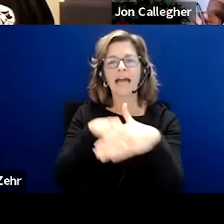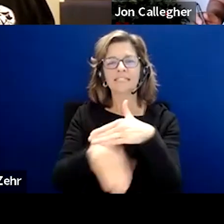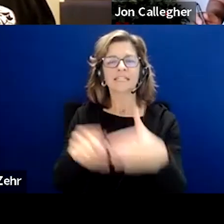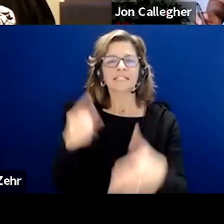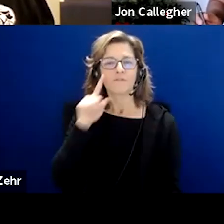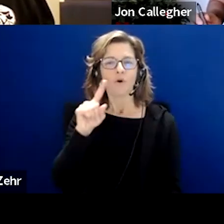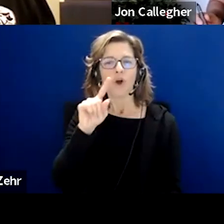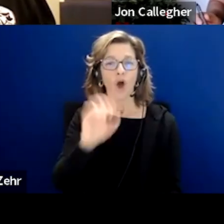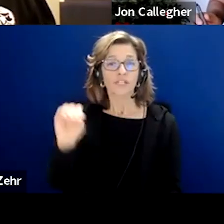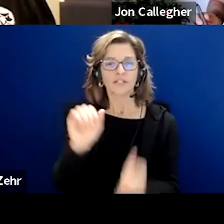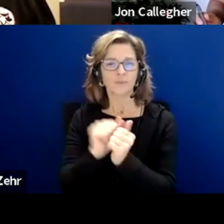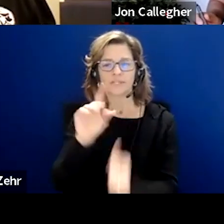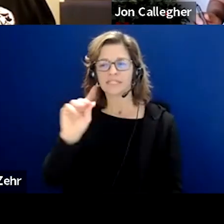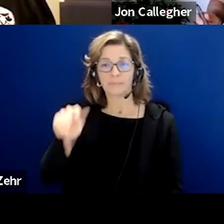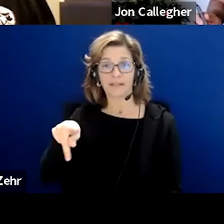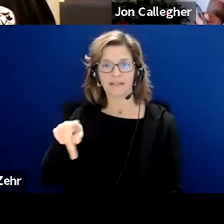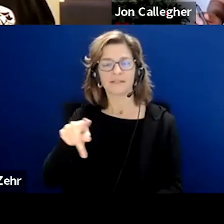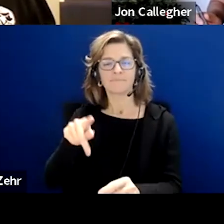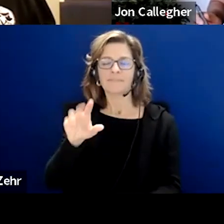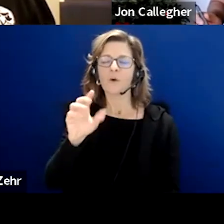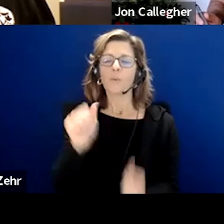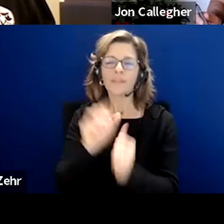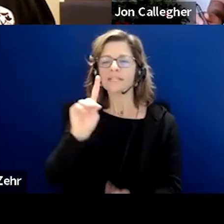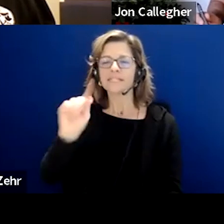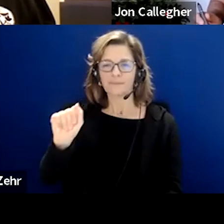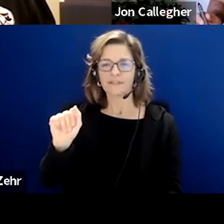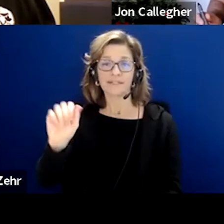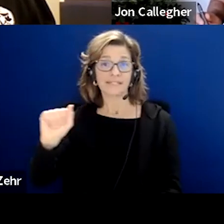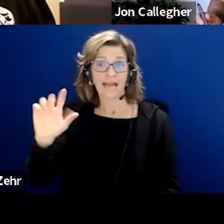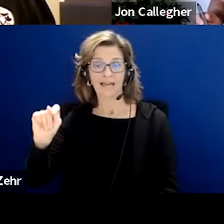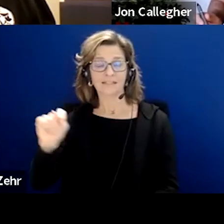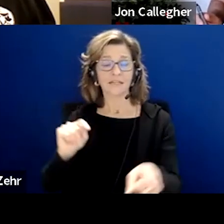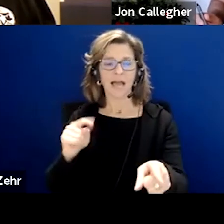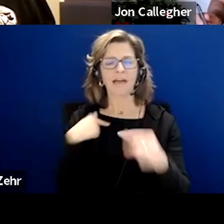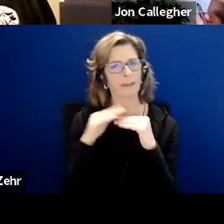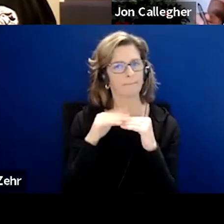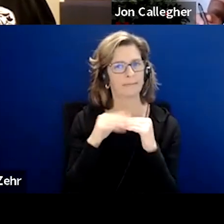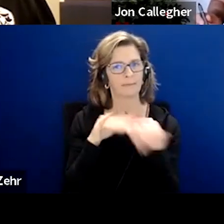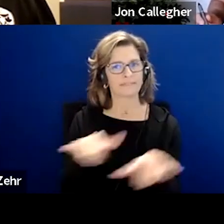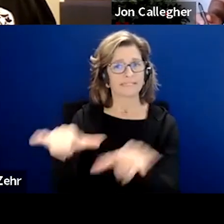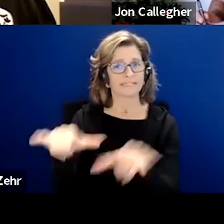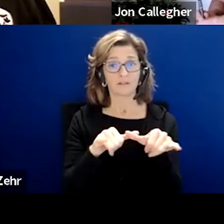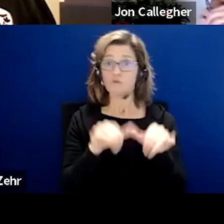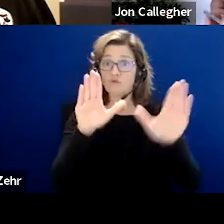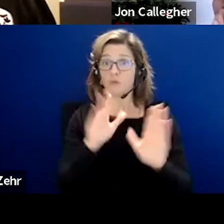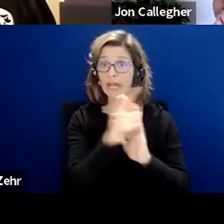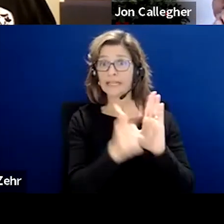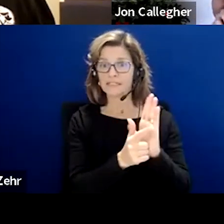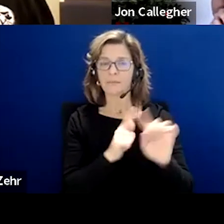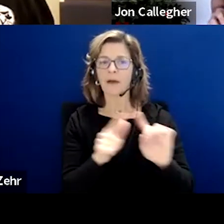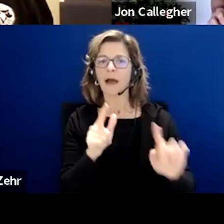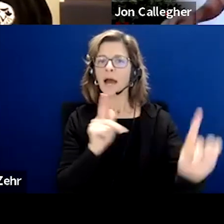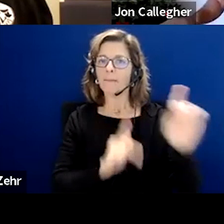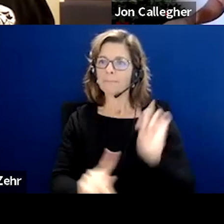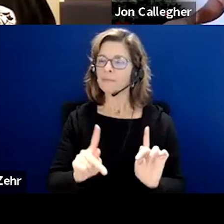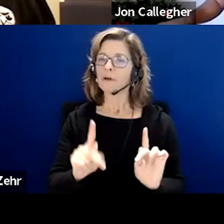I think initiatives like that, legislation is very worthwhile and it's great, but unfortunately it can give the false perception that the